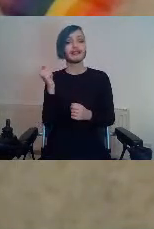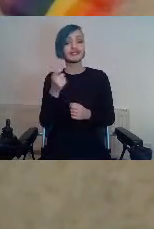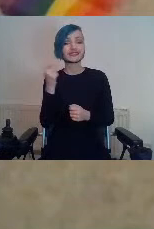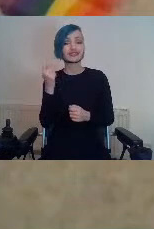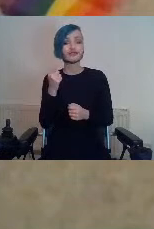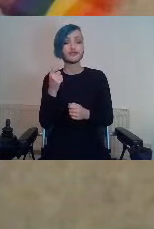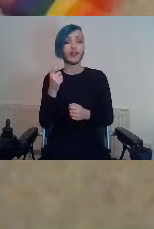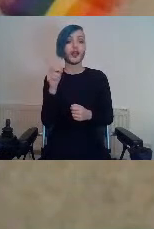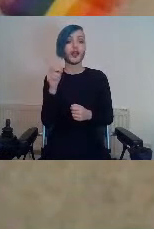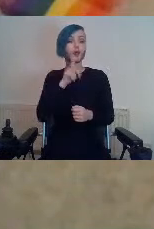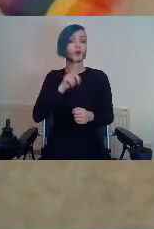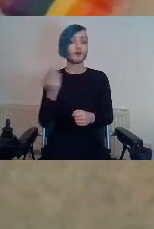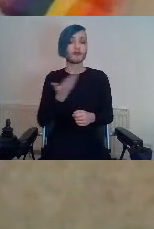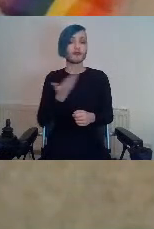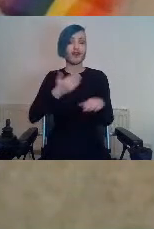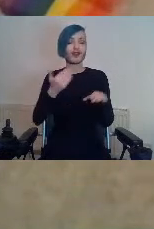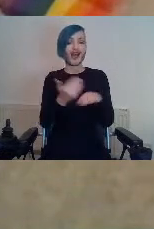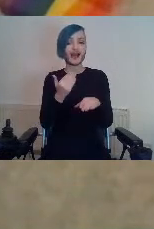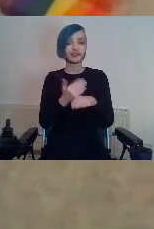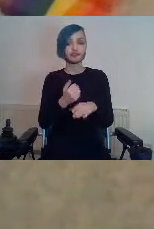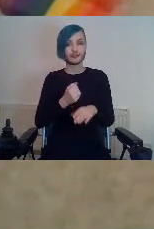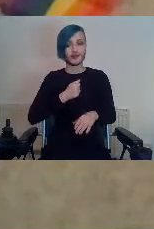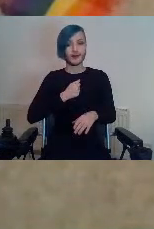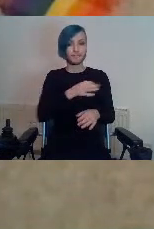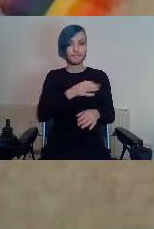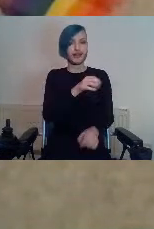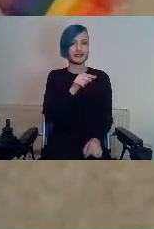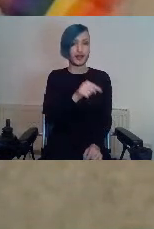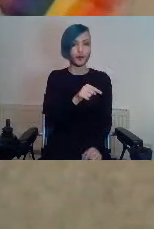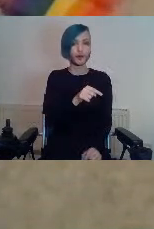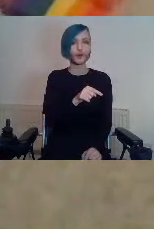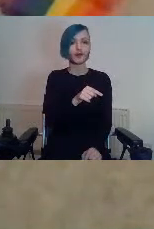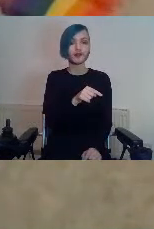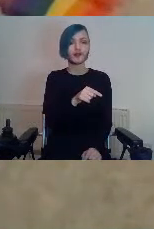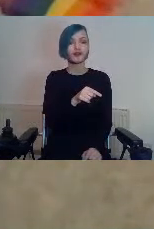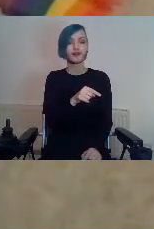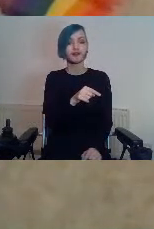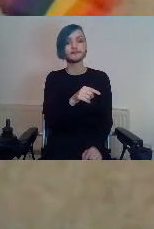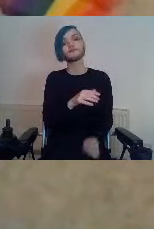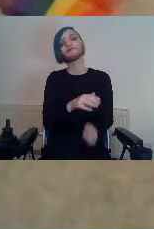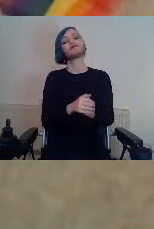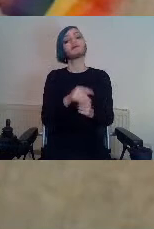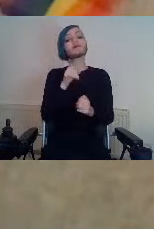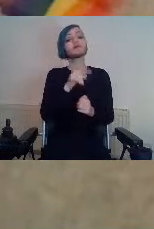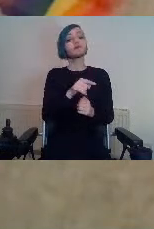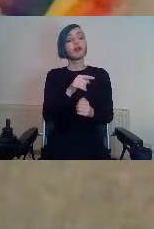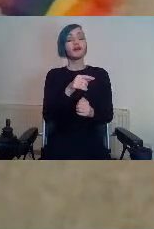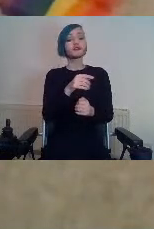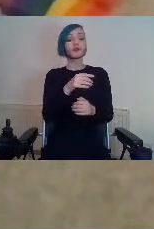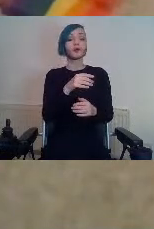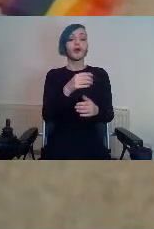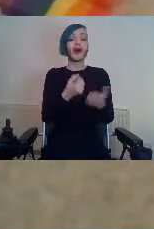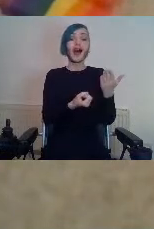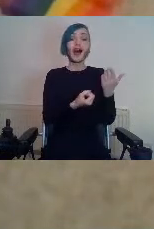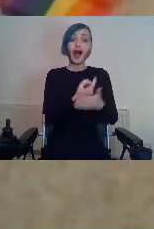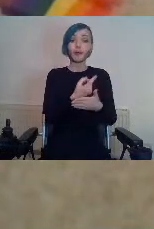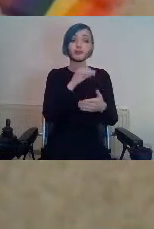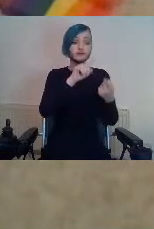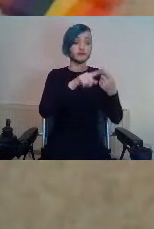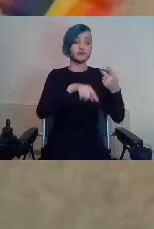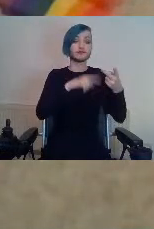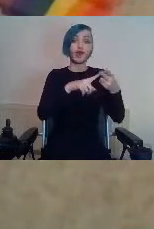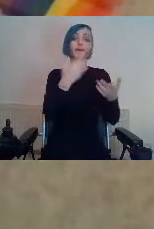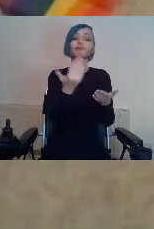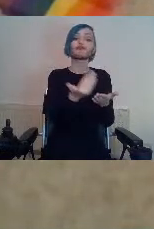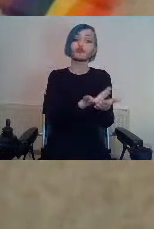in my native town Uzhhorod, and not only this action was protected, but all women's rights action